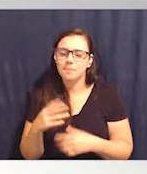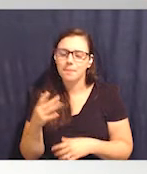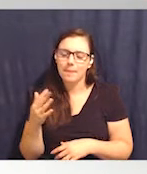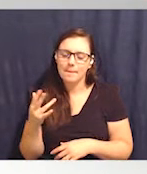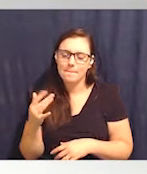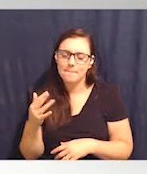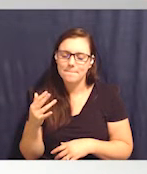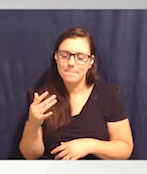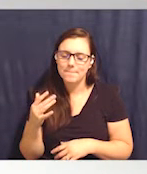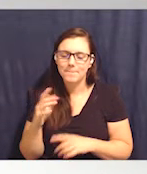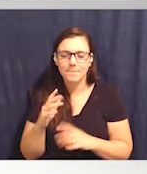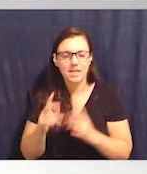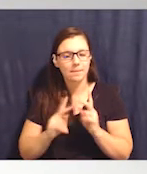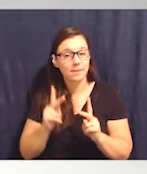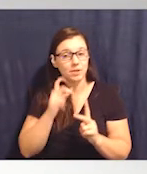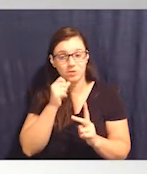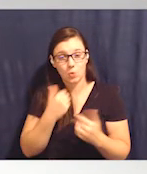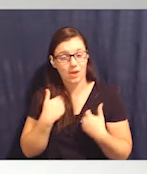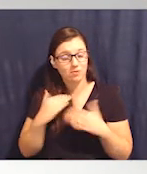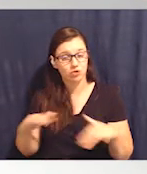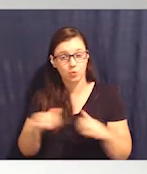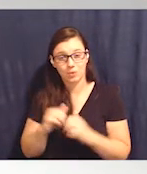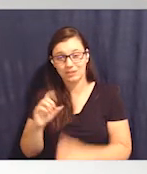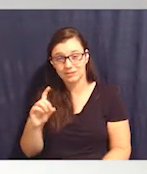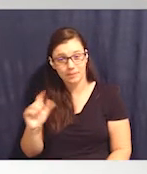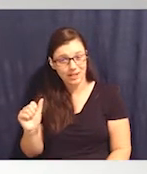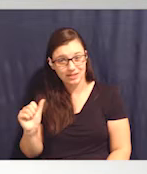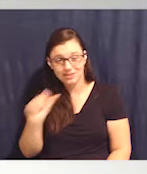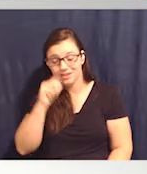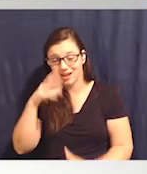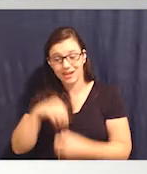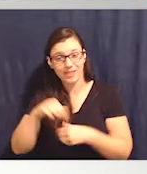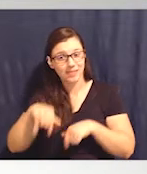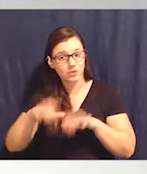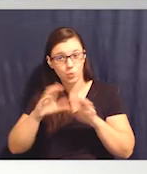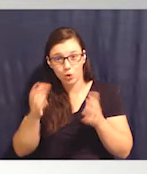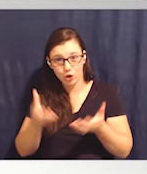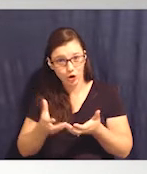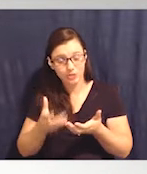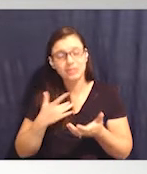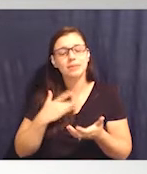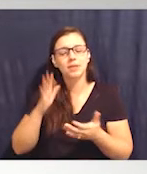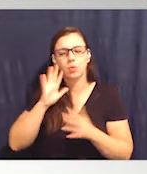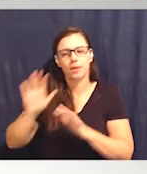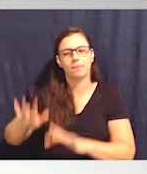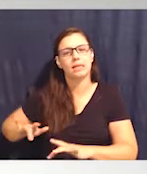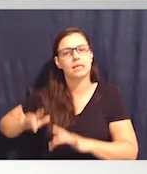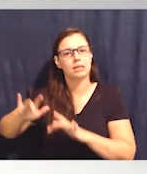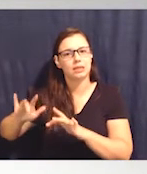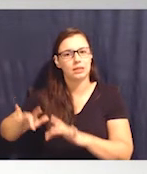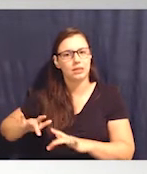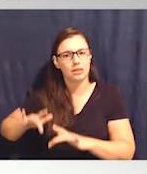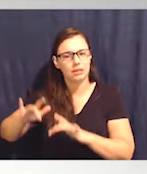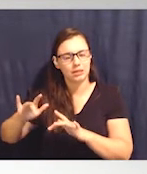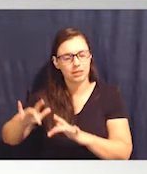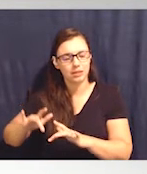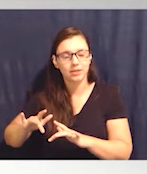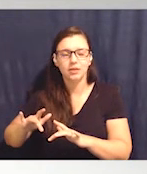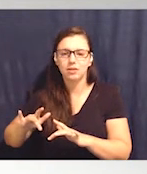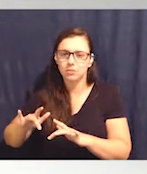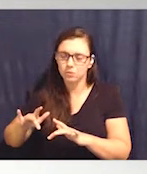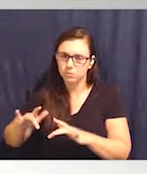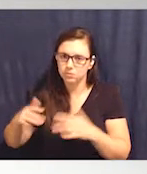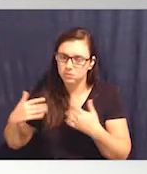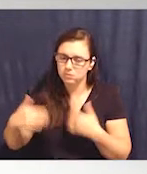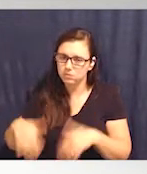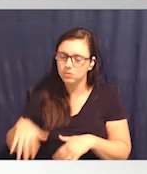with disabilities or aren't in this world have a tendency to pity. Nothing does damage more than pity when it